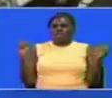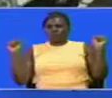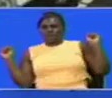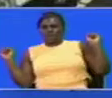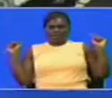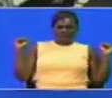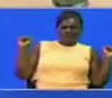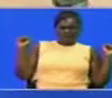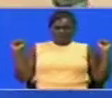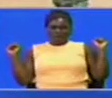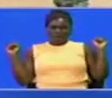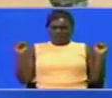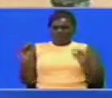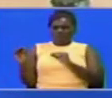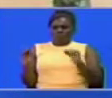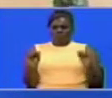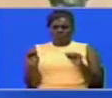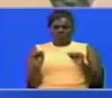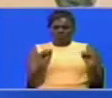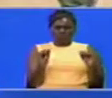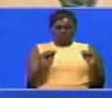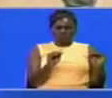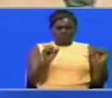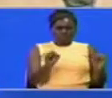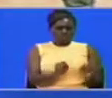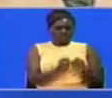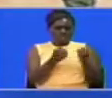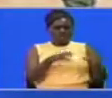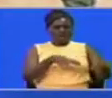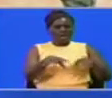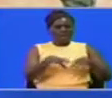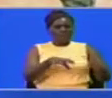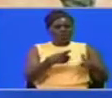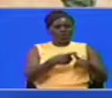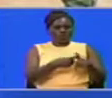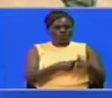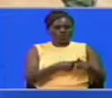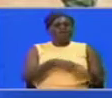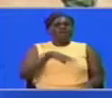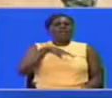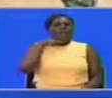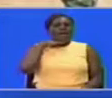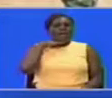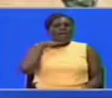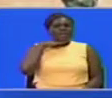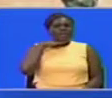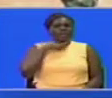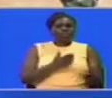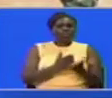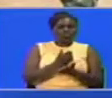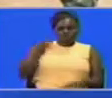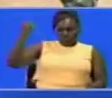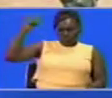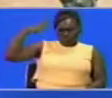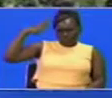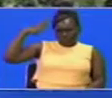pastoralists and herdsmen migrating to save their livestock from destruction by the drought. Okay.